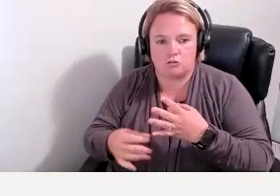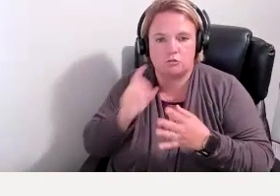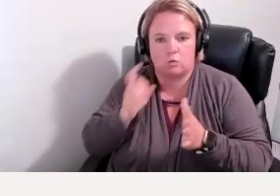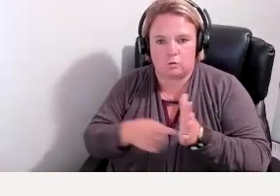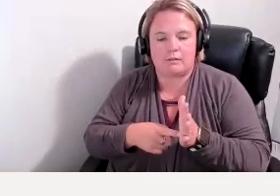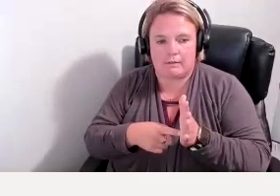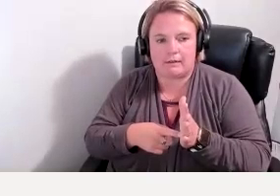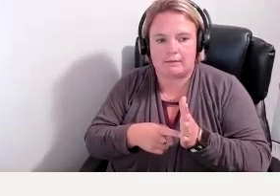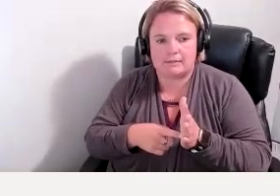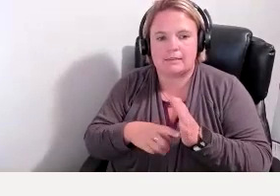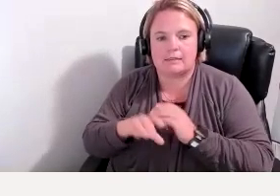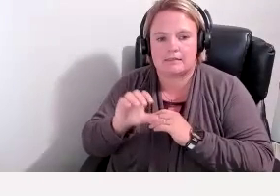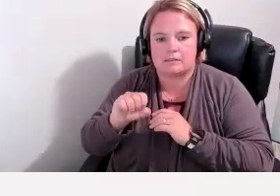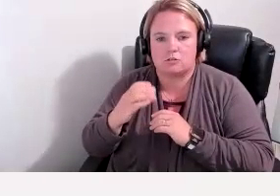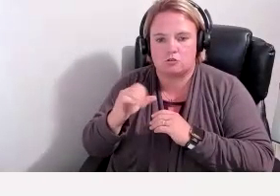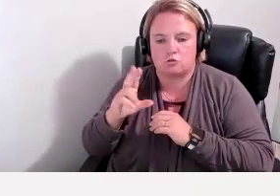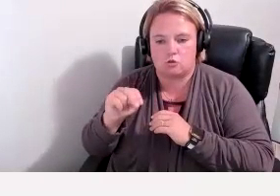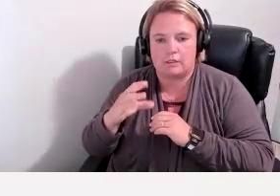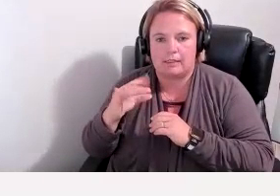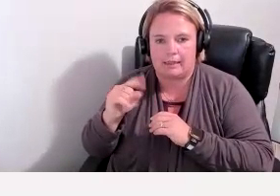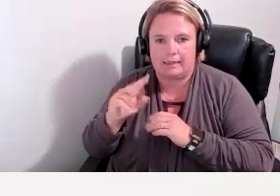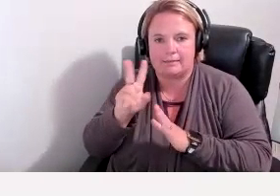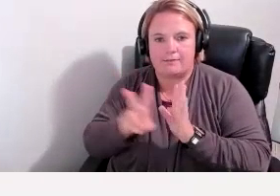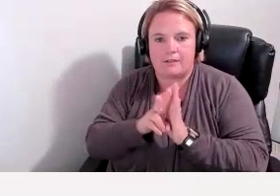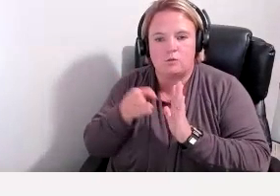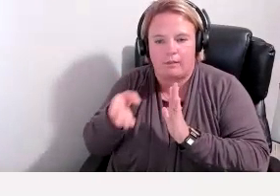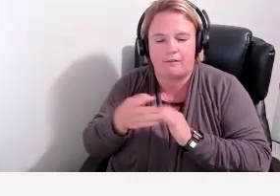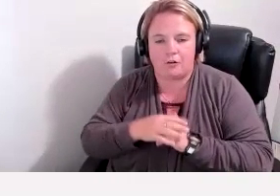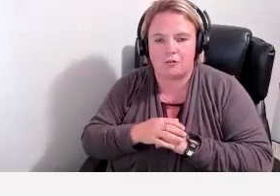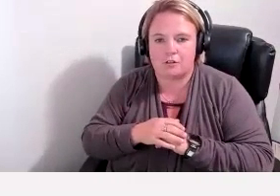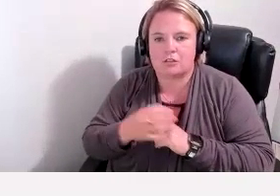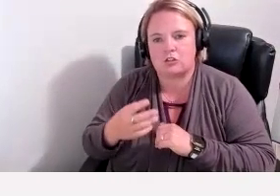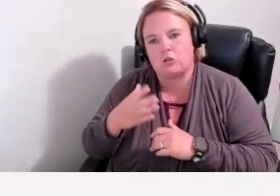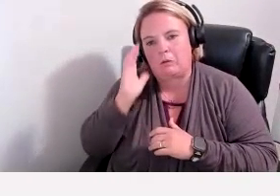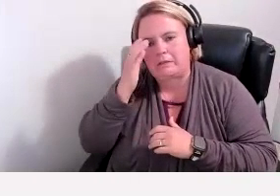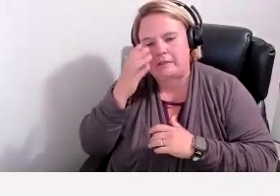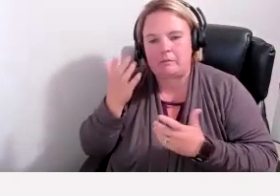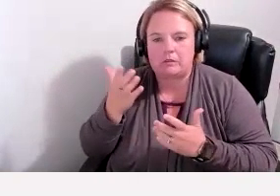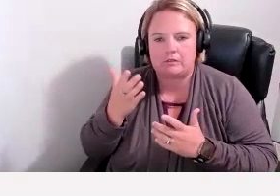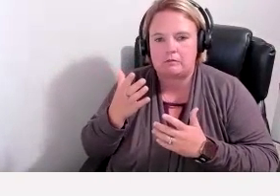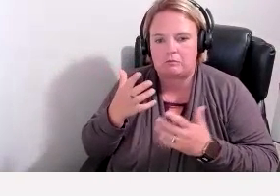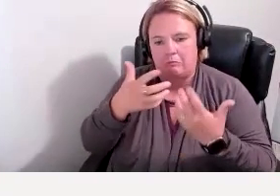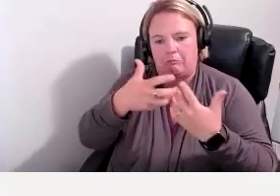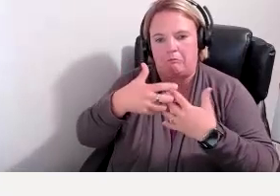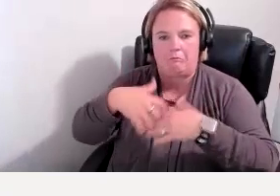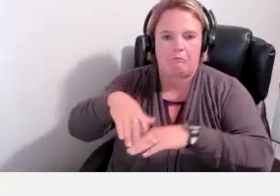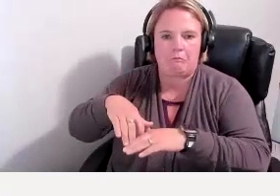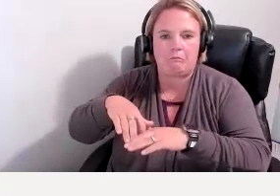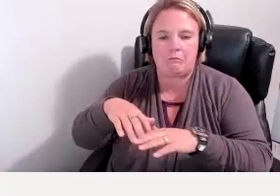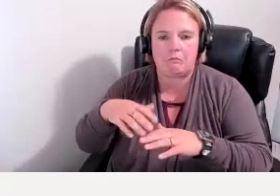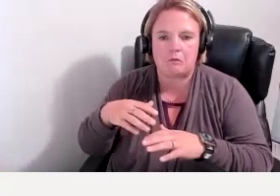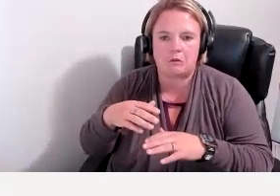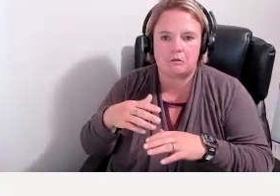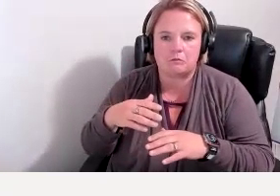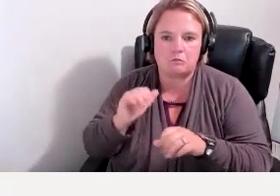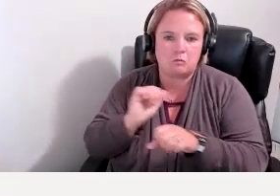that it is a Screencast-O-Matic video. So it seems to be pretty intuitive for those who have used that product